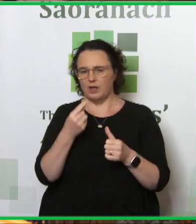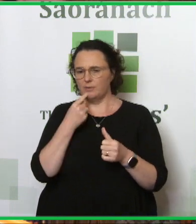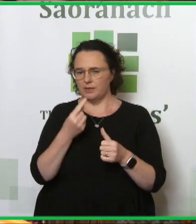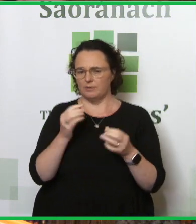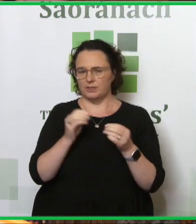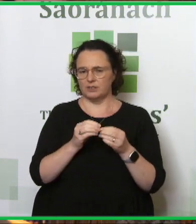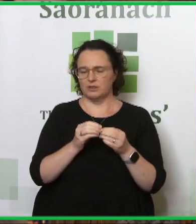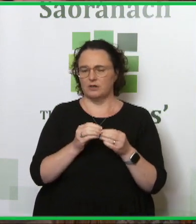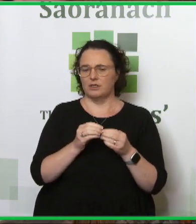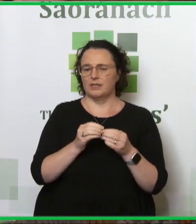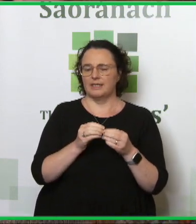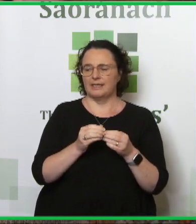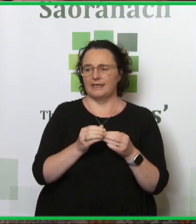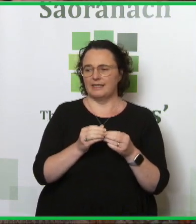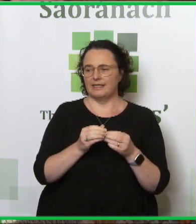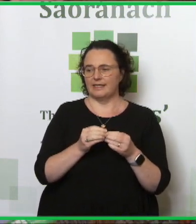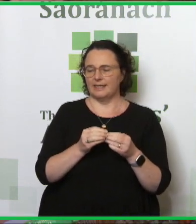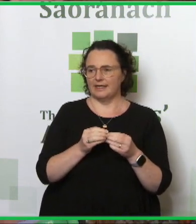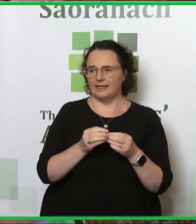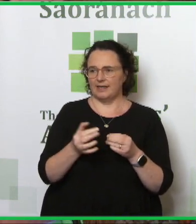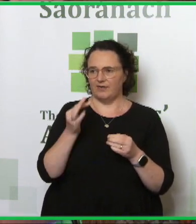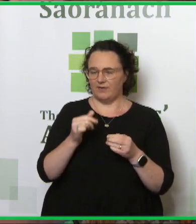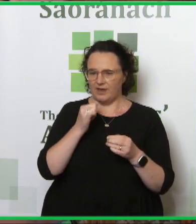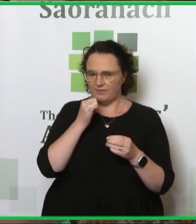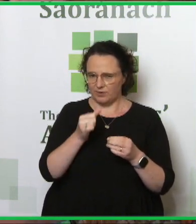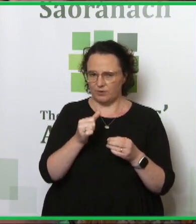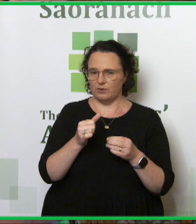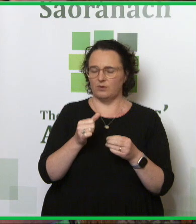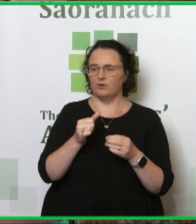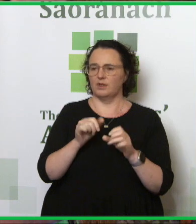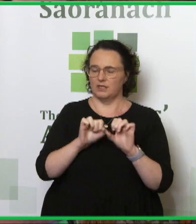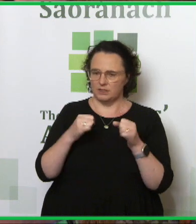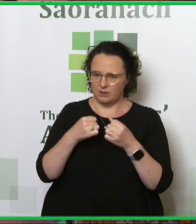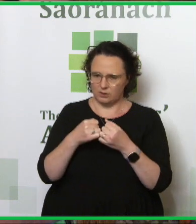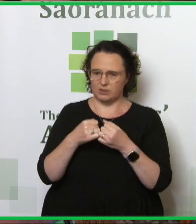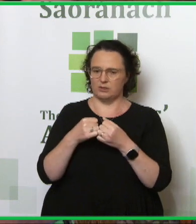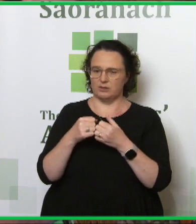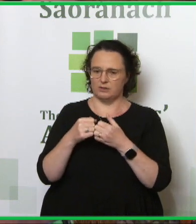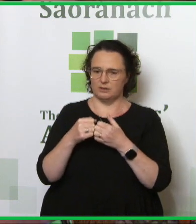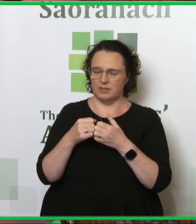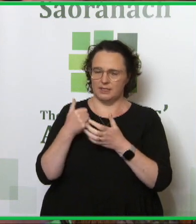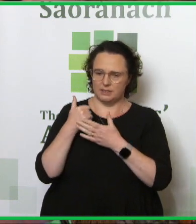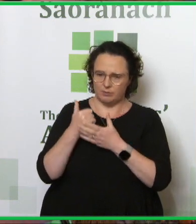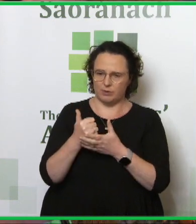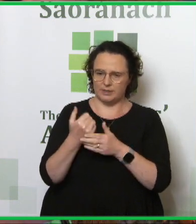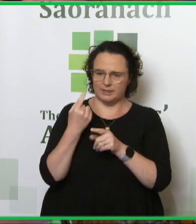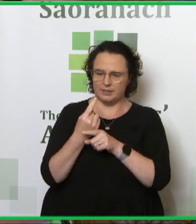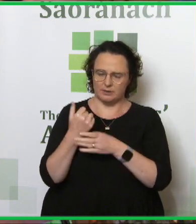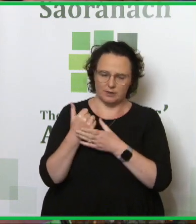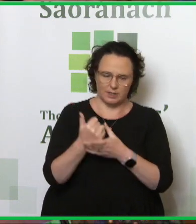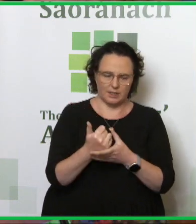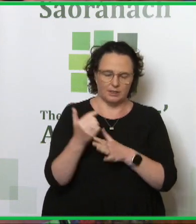that without the appropriate social scaffolding to support communities and families to